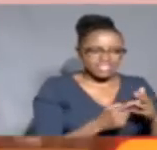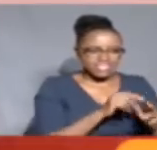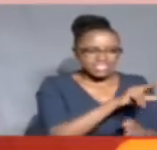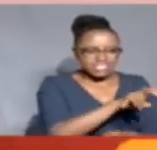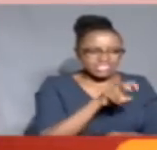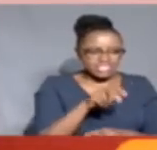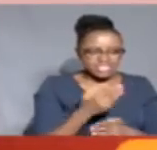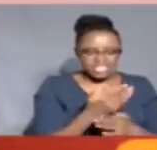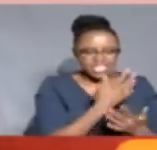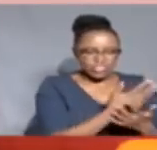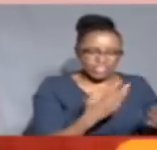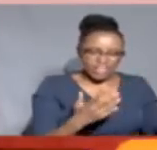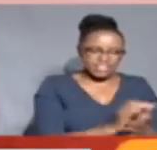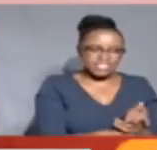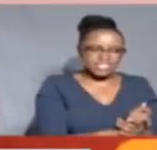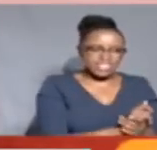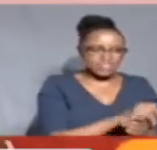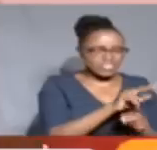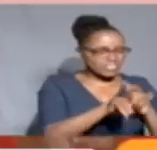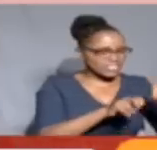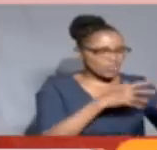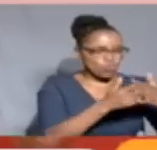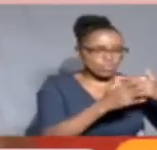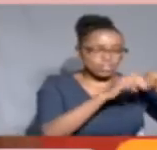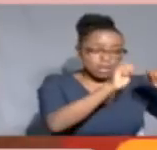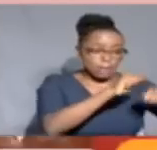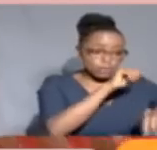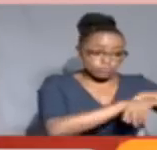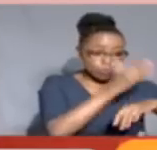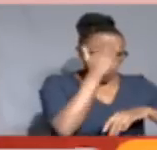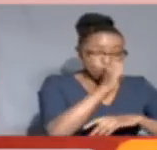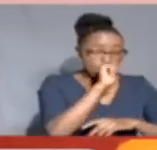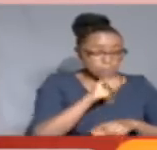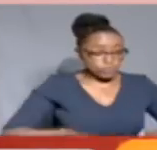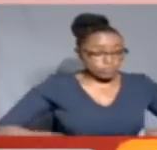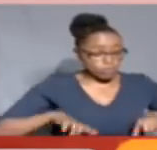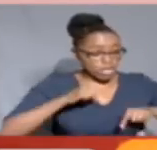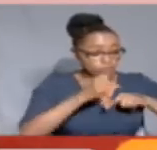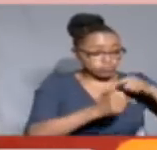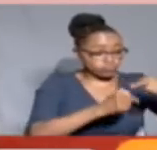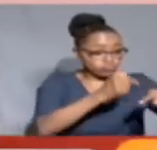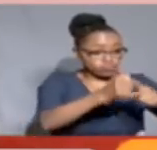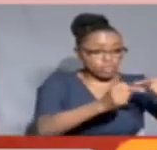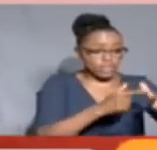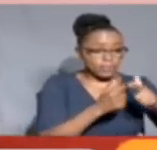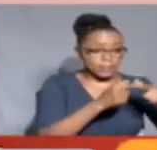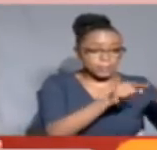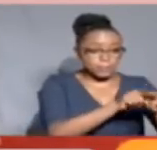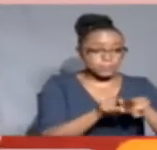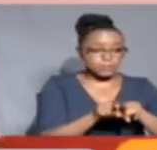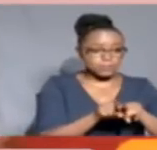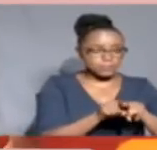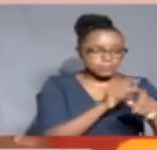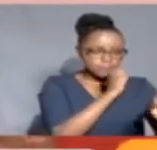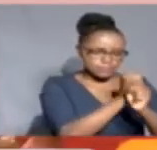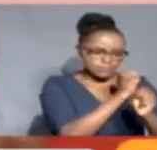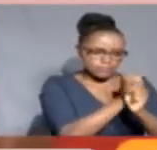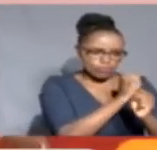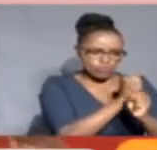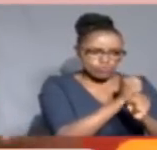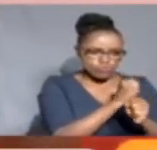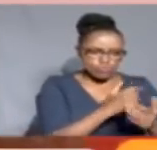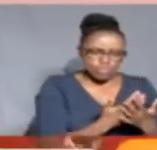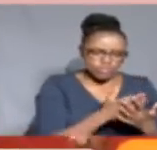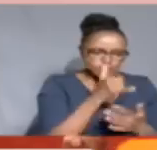stealing stock, stealing whatever they can get so that they survive. And then they also commit drug